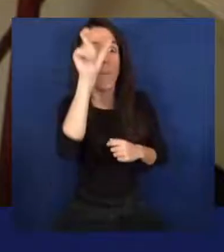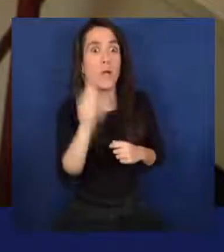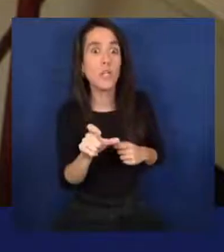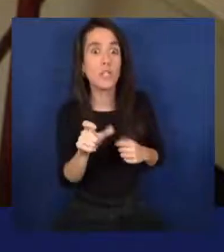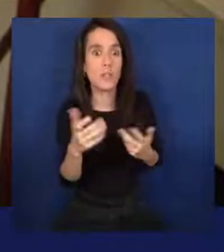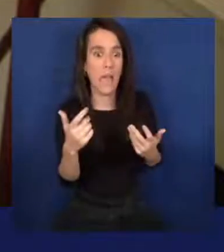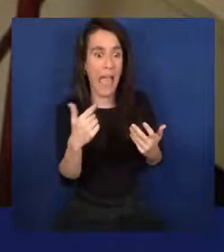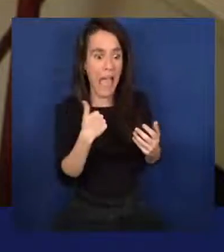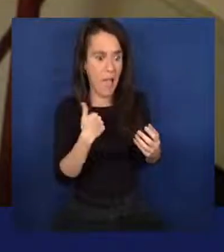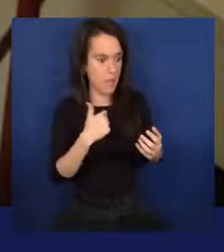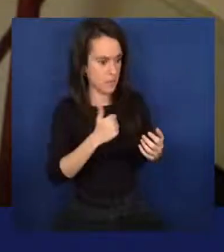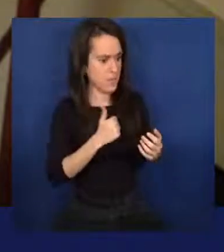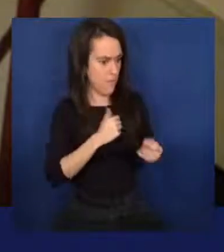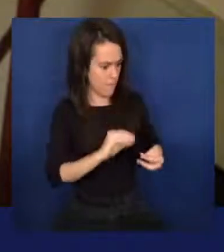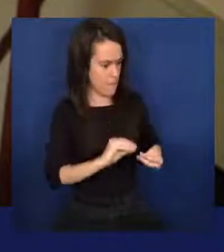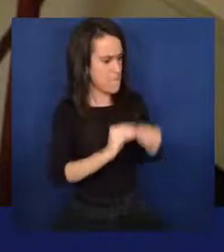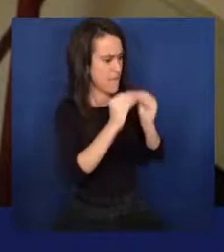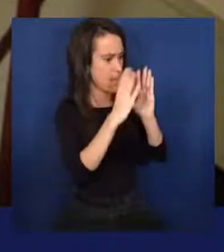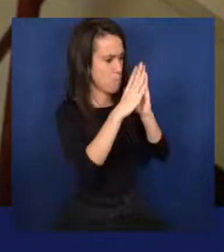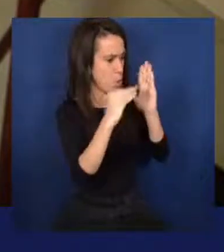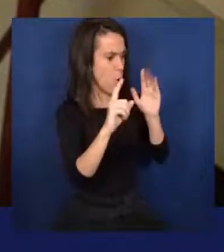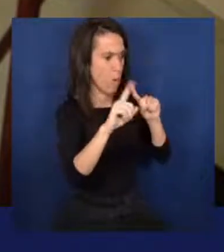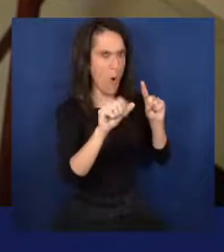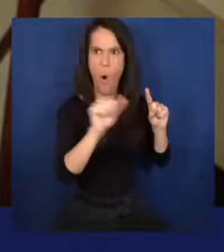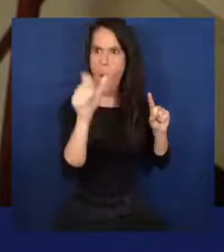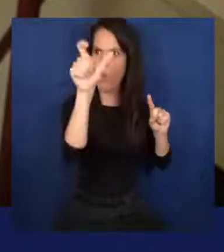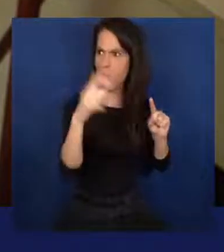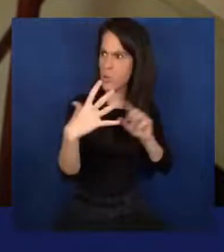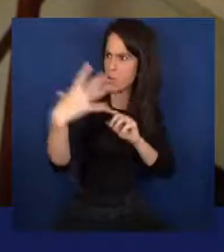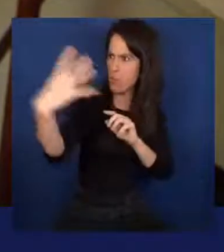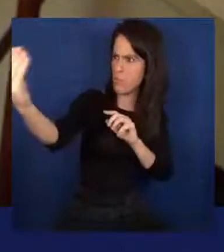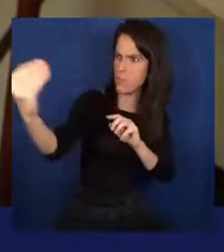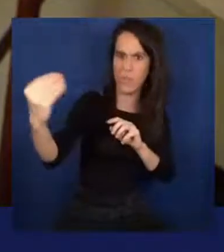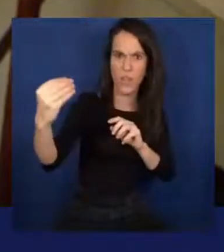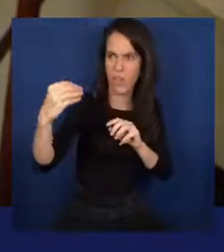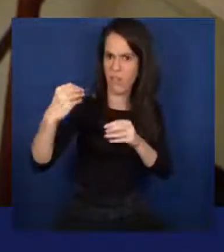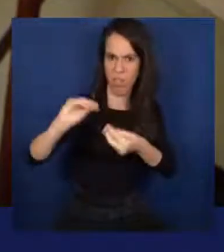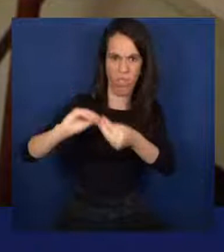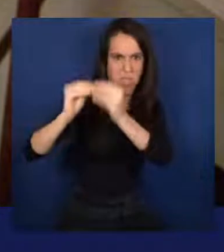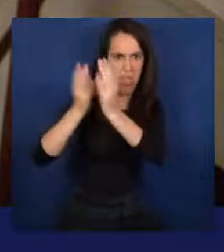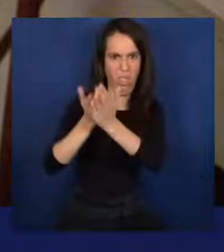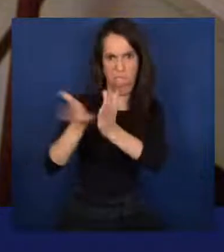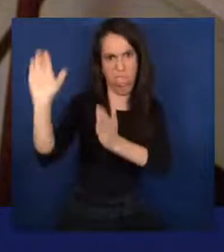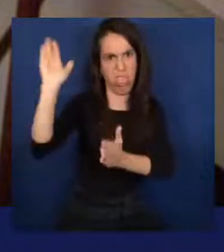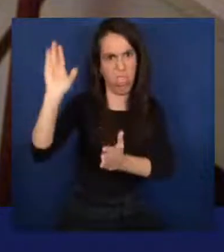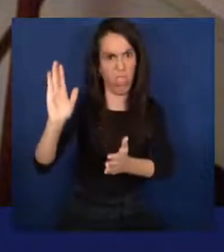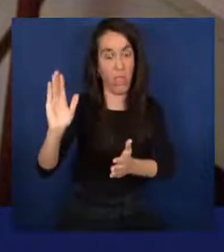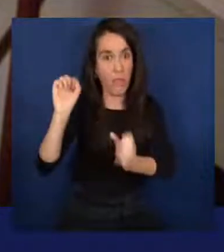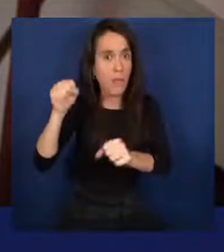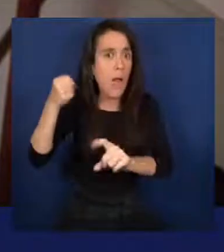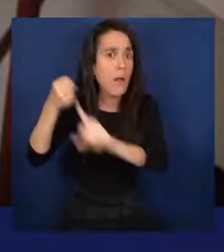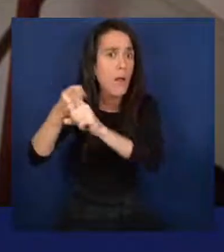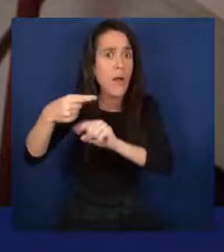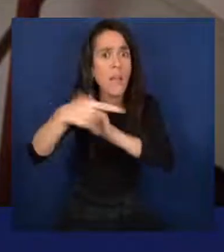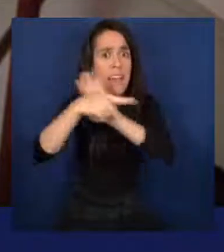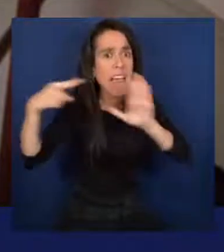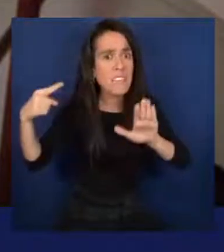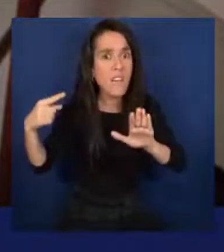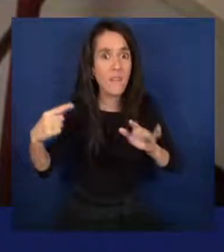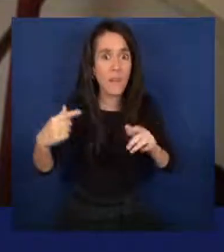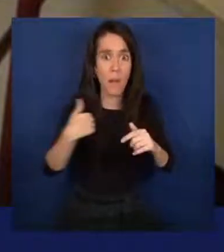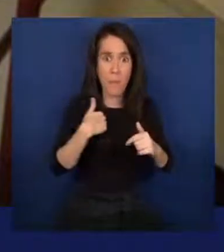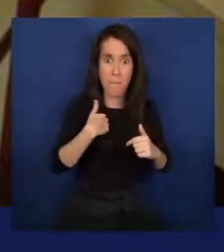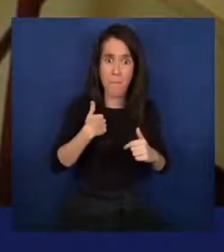abusing it, that's hard. I mean, but in theory, you can do a lot of damage. You can do a lot of good, but the same